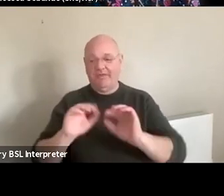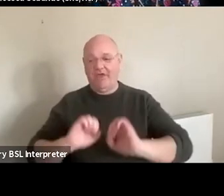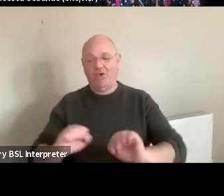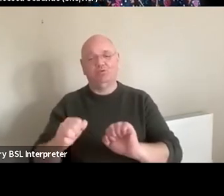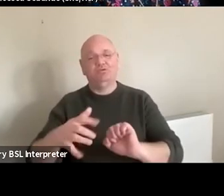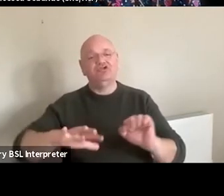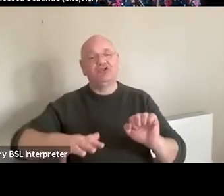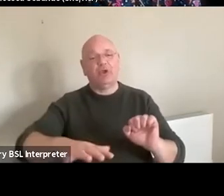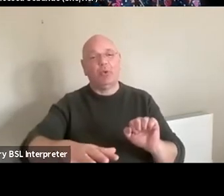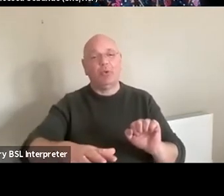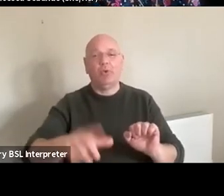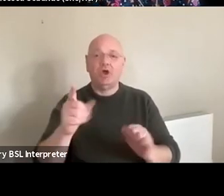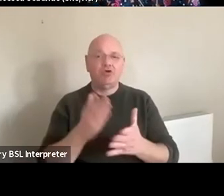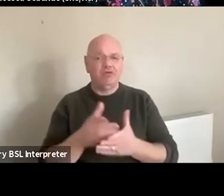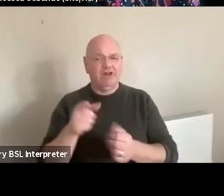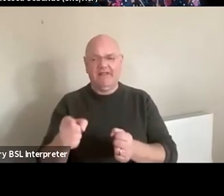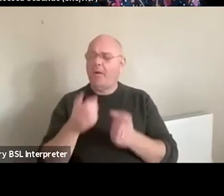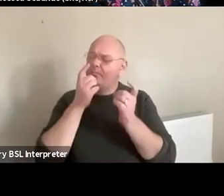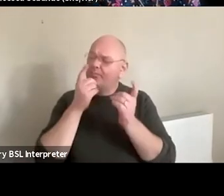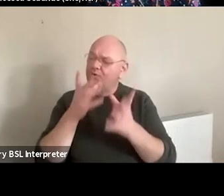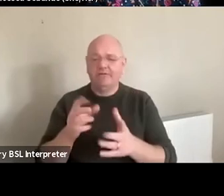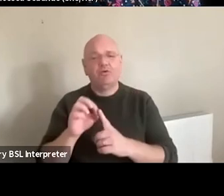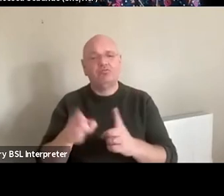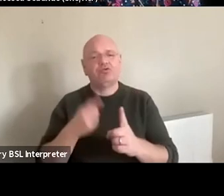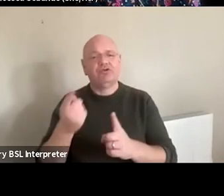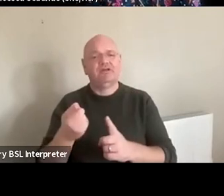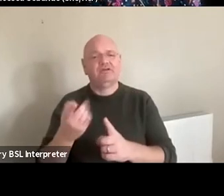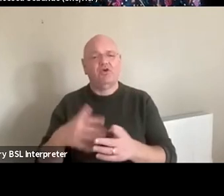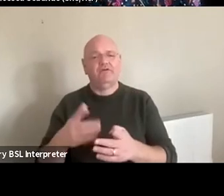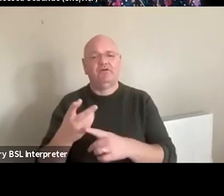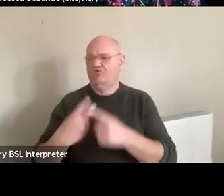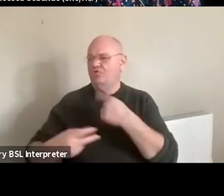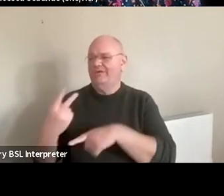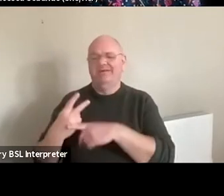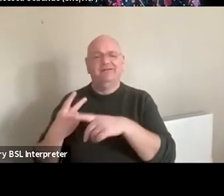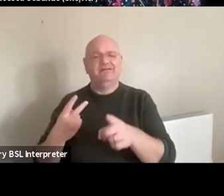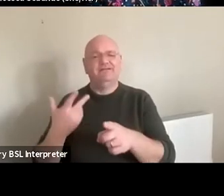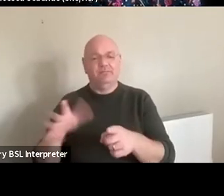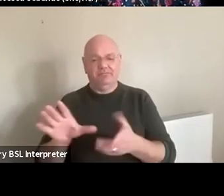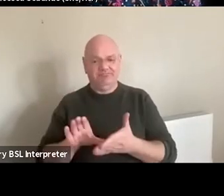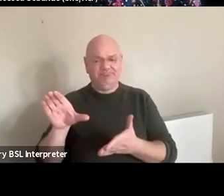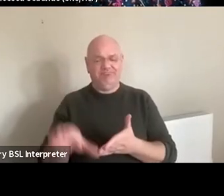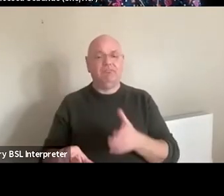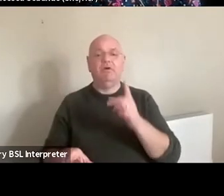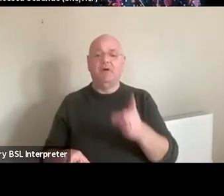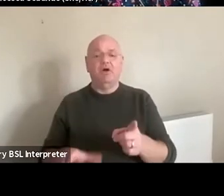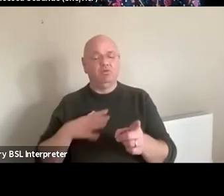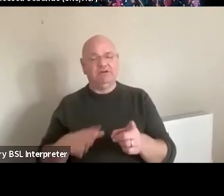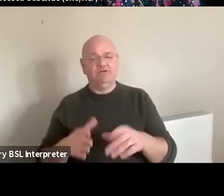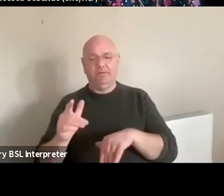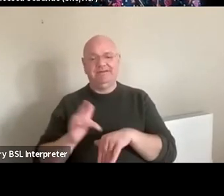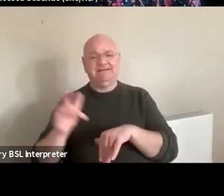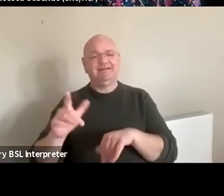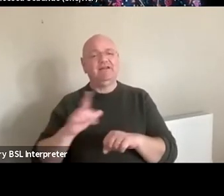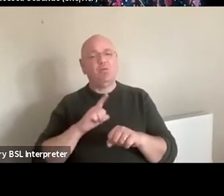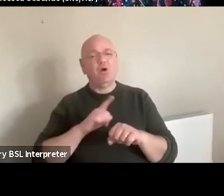ago. So these are the kind of projects that we were funding. And in order to be sensitive to the change that has happened, not just with the pandemic,